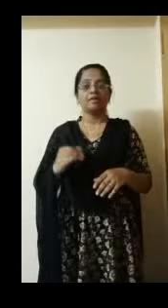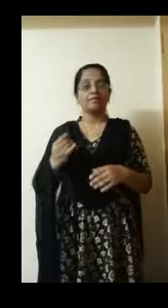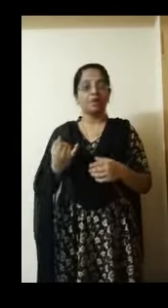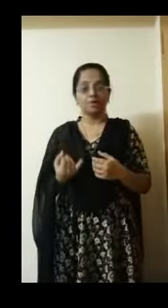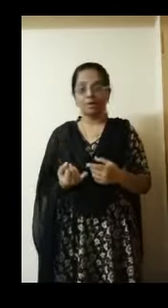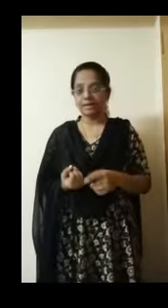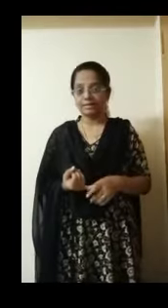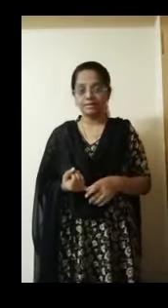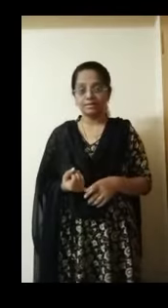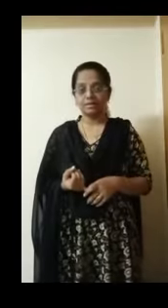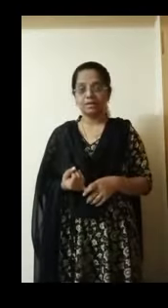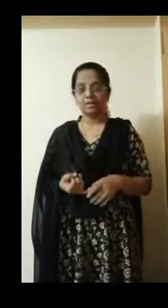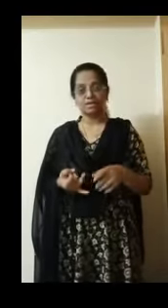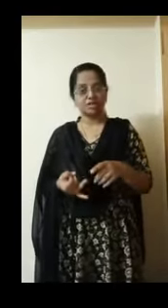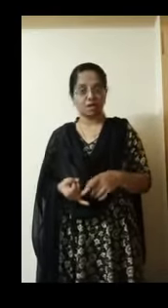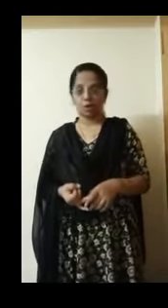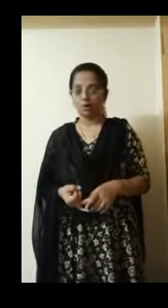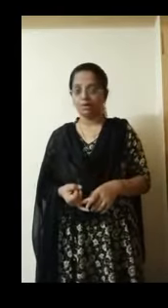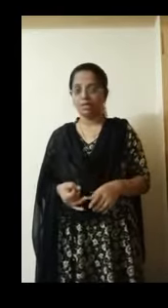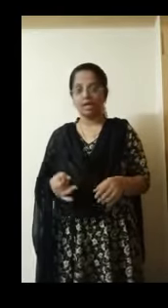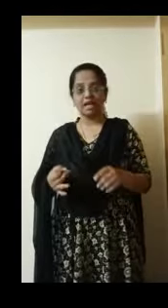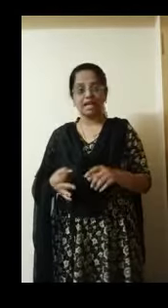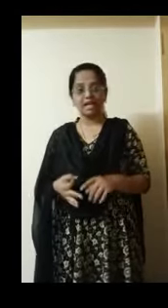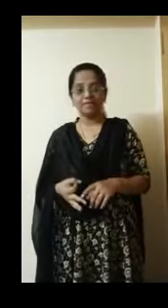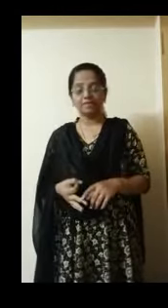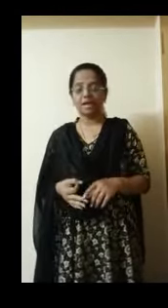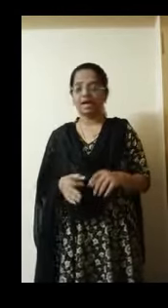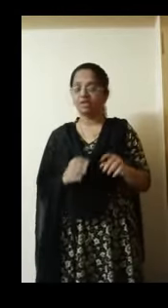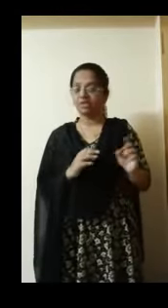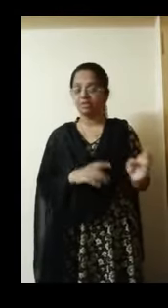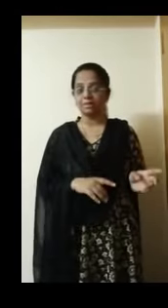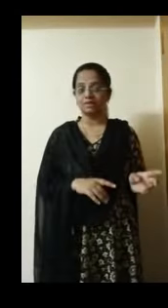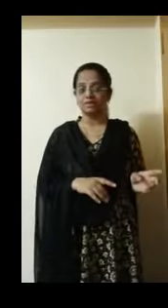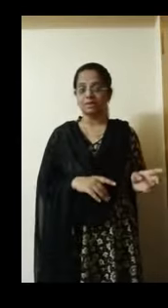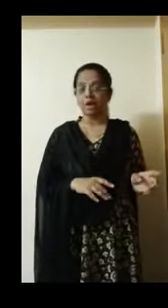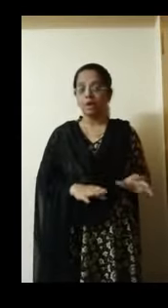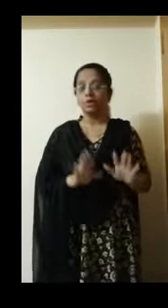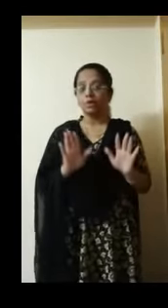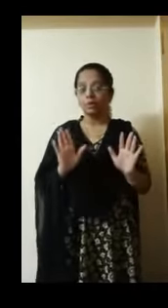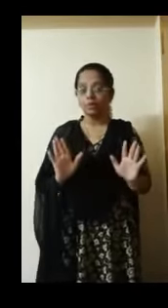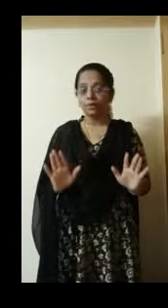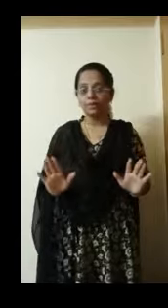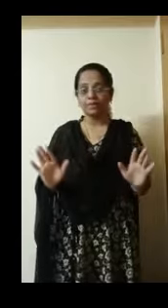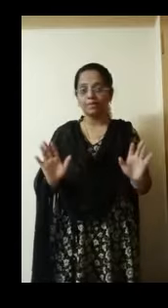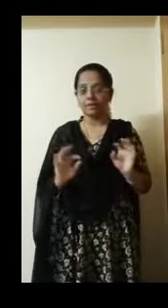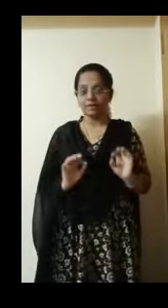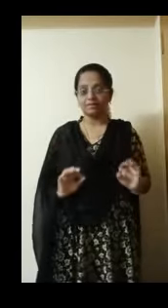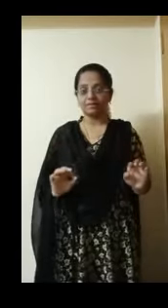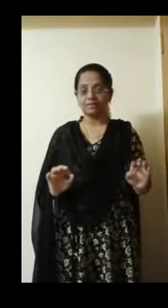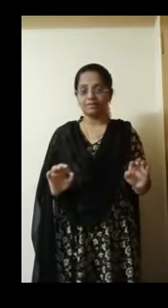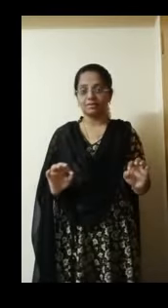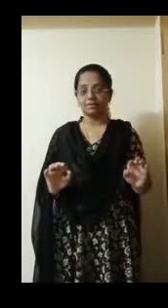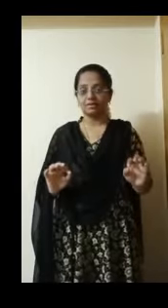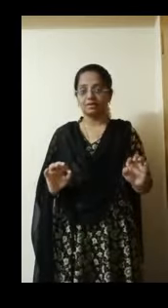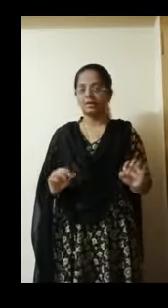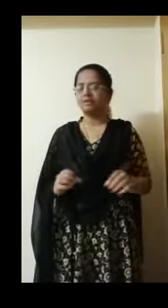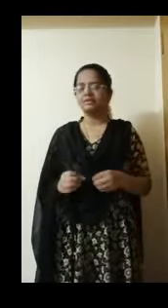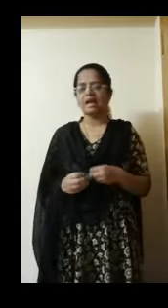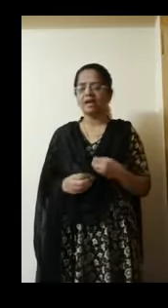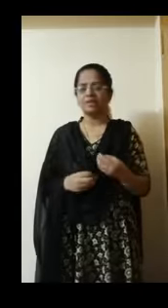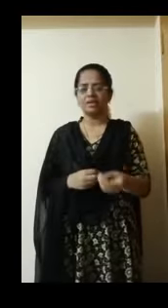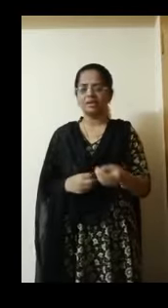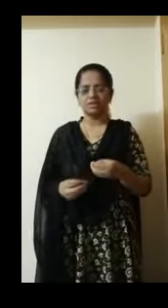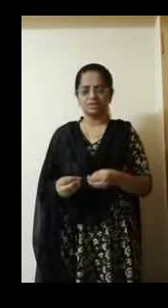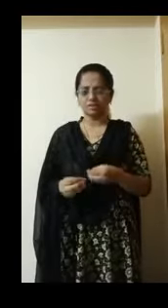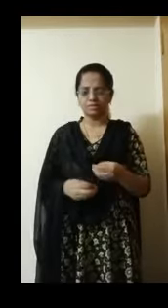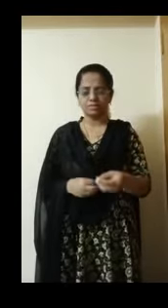and then window glasses, stuccos, eaves, and chimneys. No human beings. They doesn't